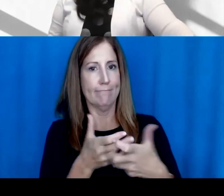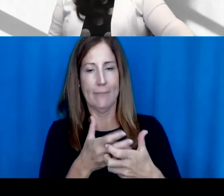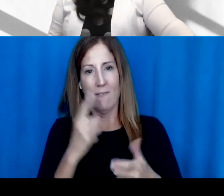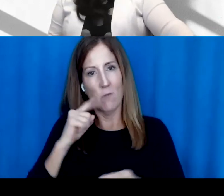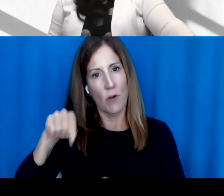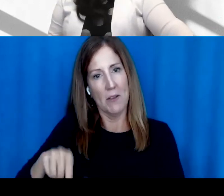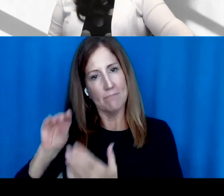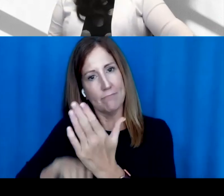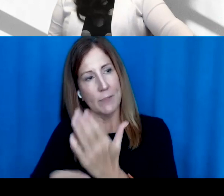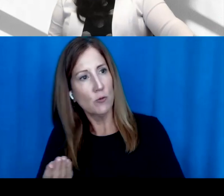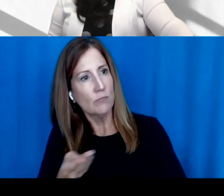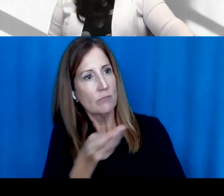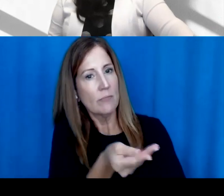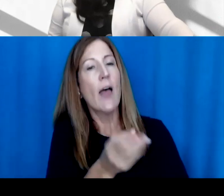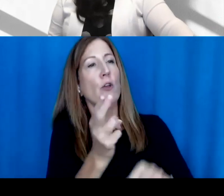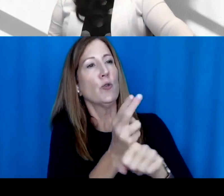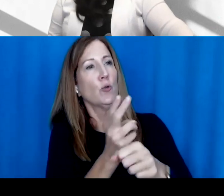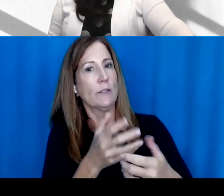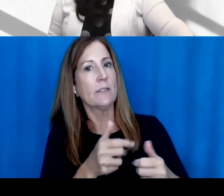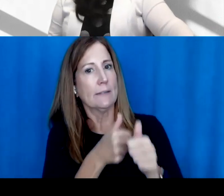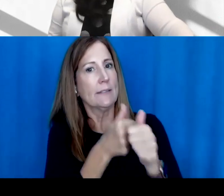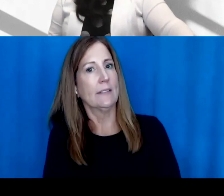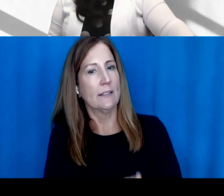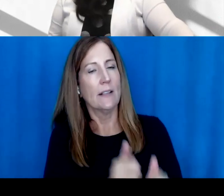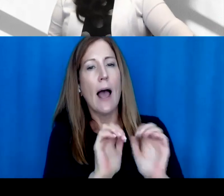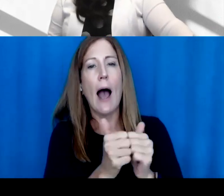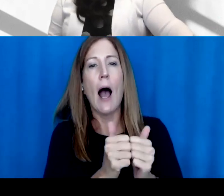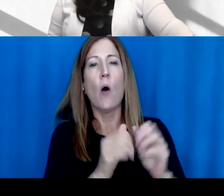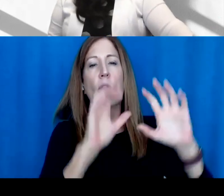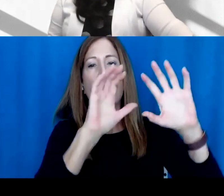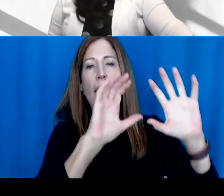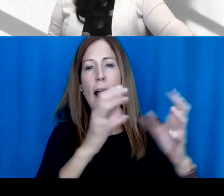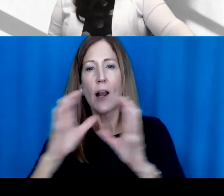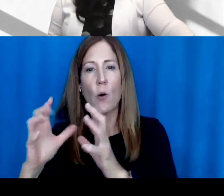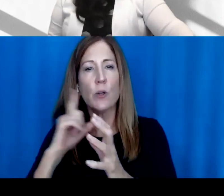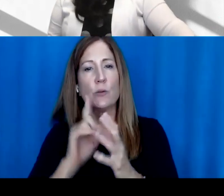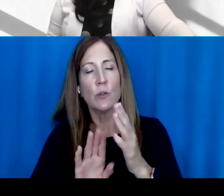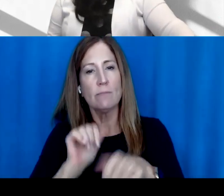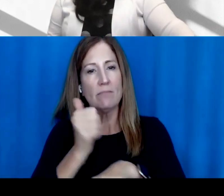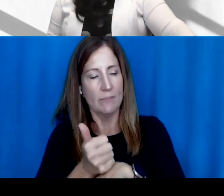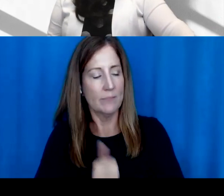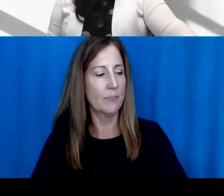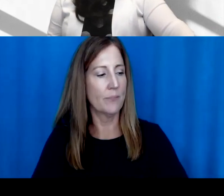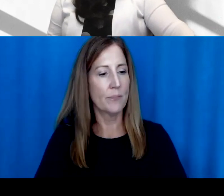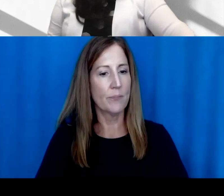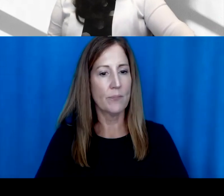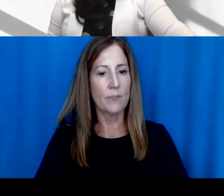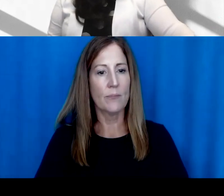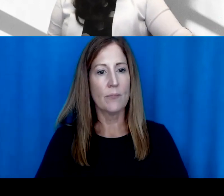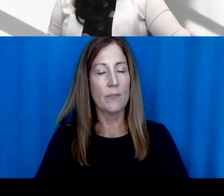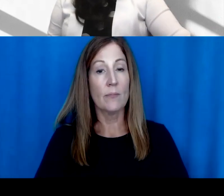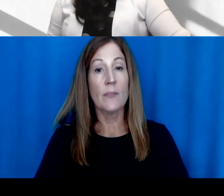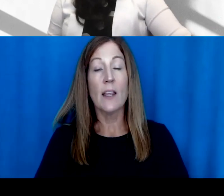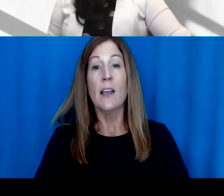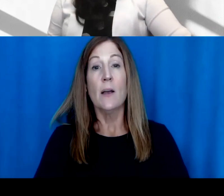be used and the way that the categories were developed and established. What we have learned from those who use it and